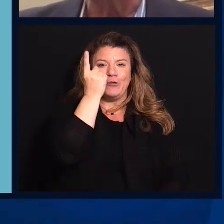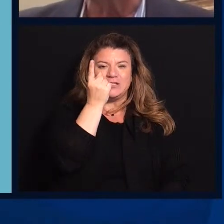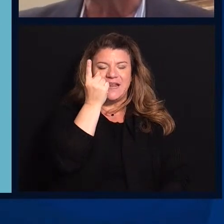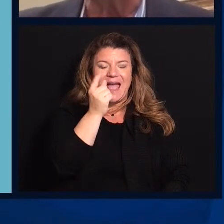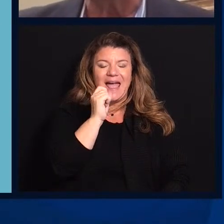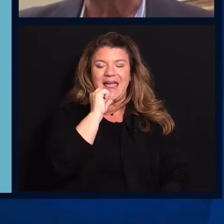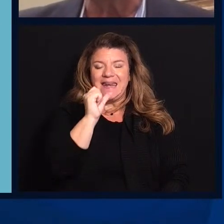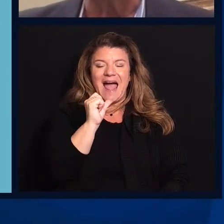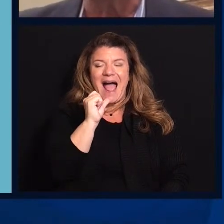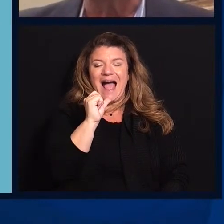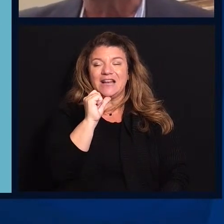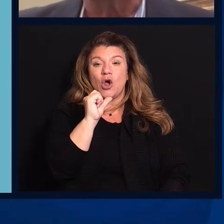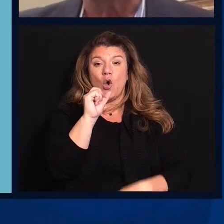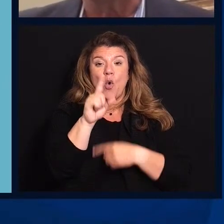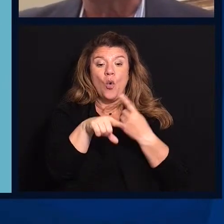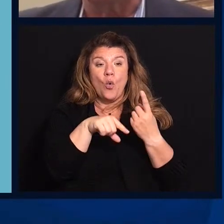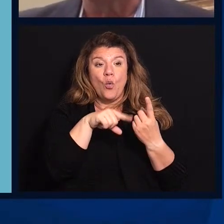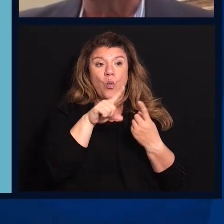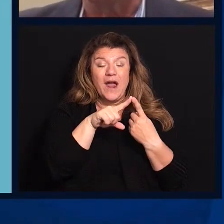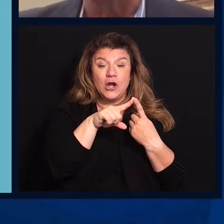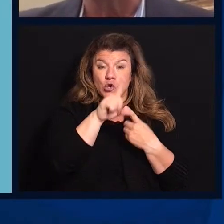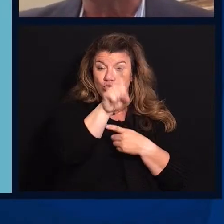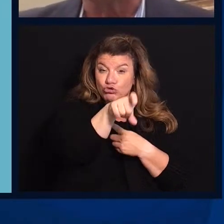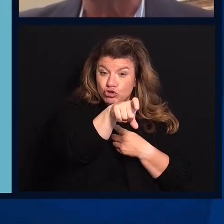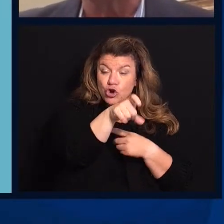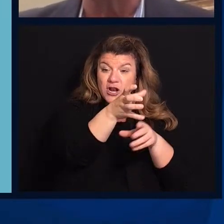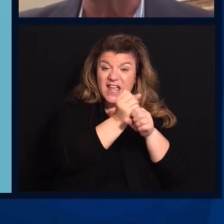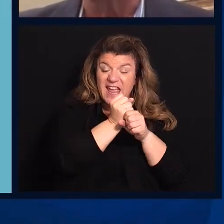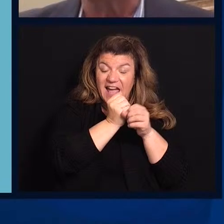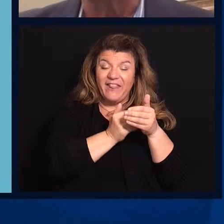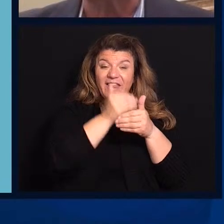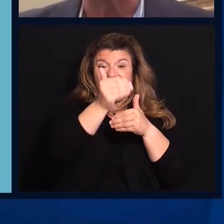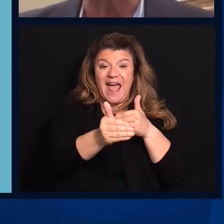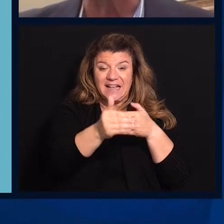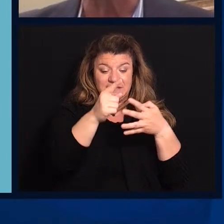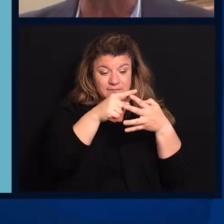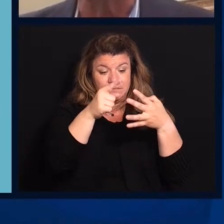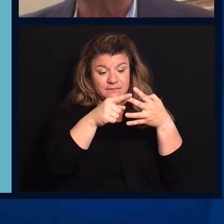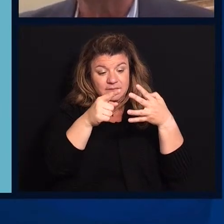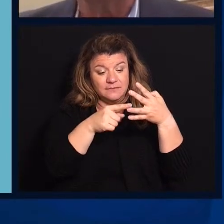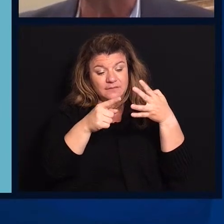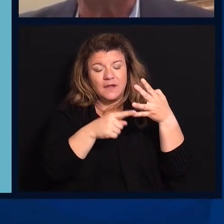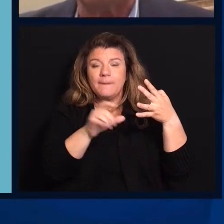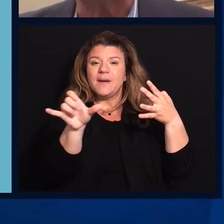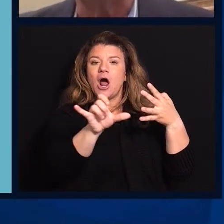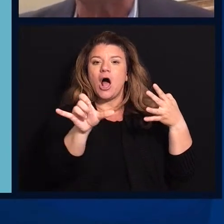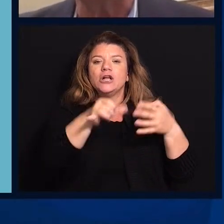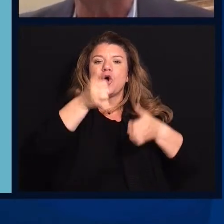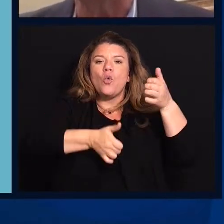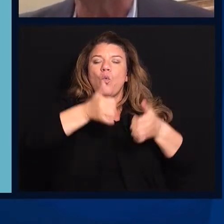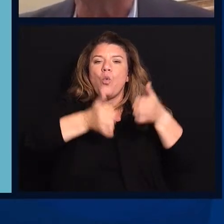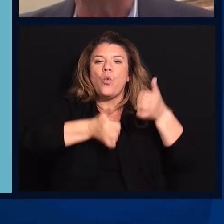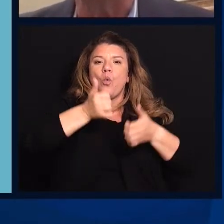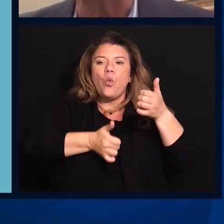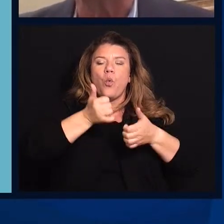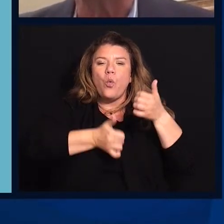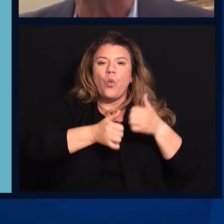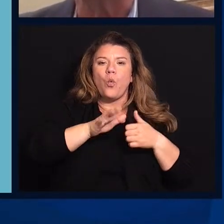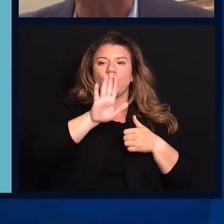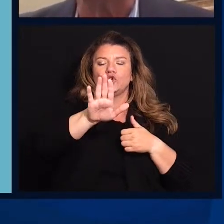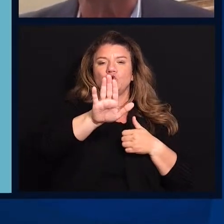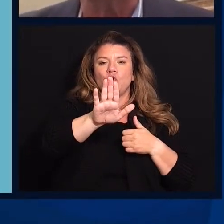when you should be eligible for another dose or a dose of a vaccine, but also which vaccine would you